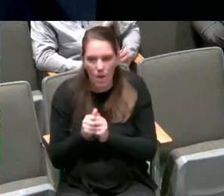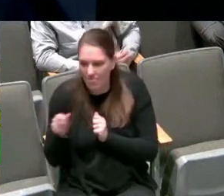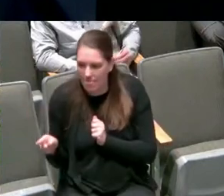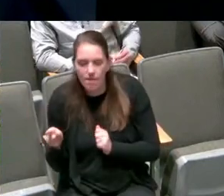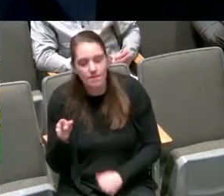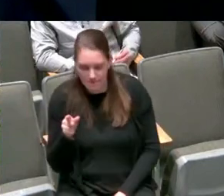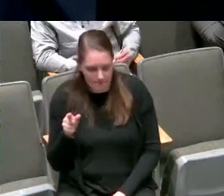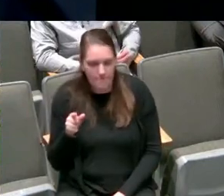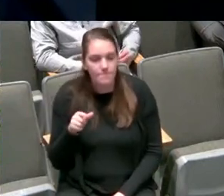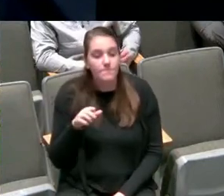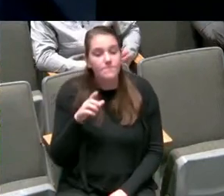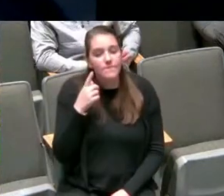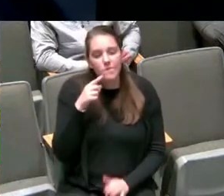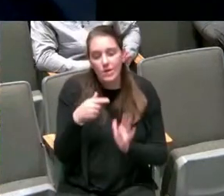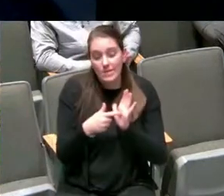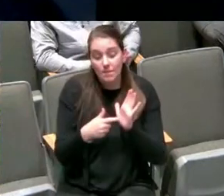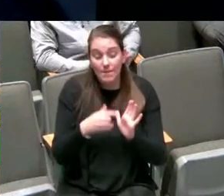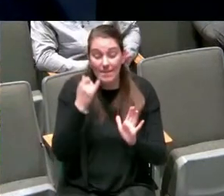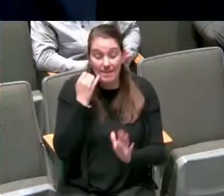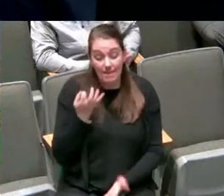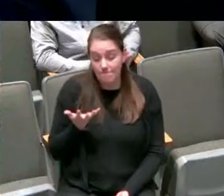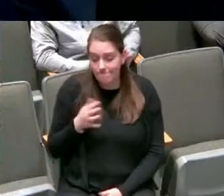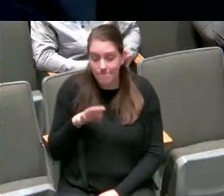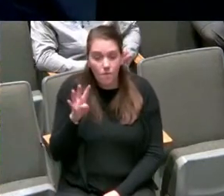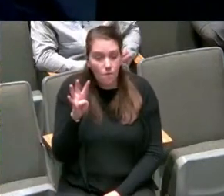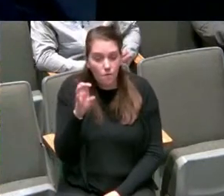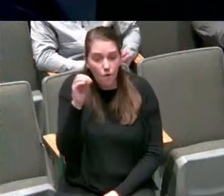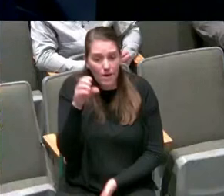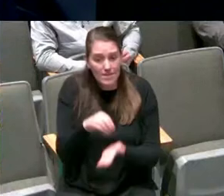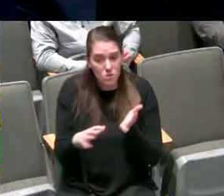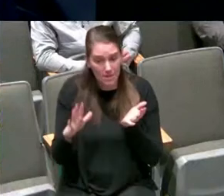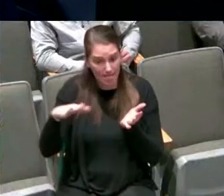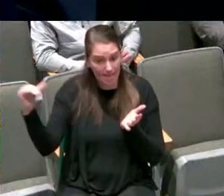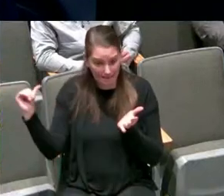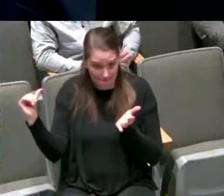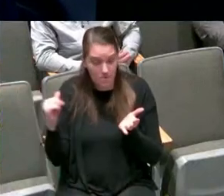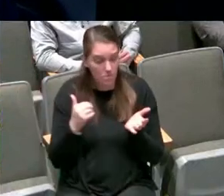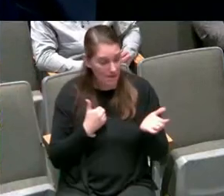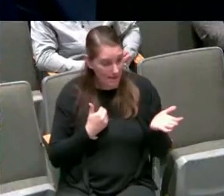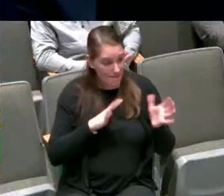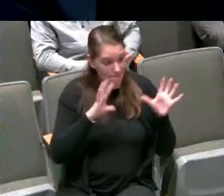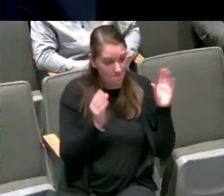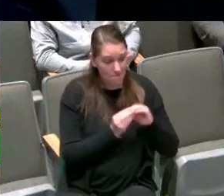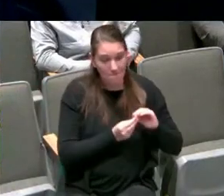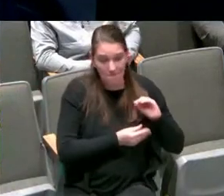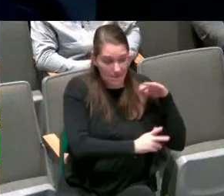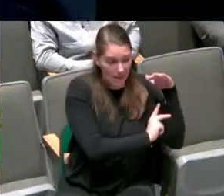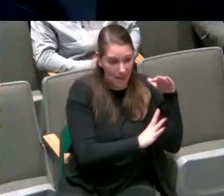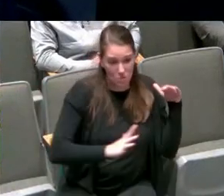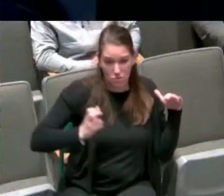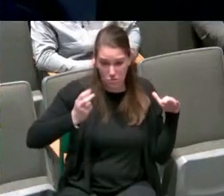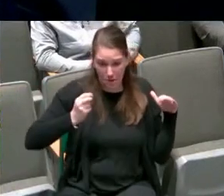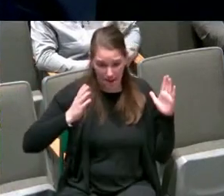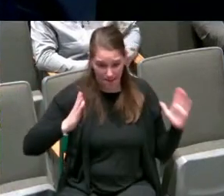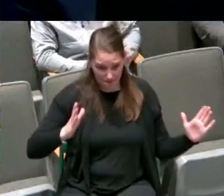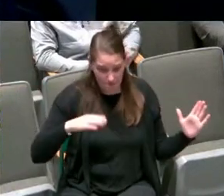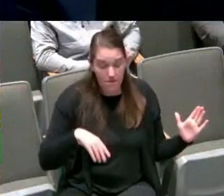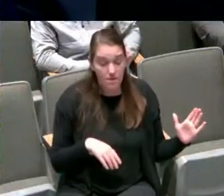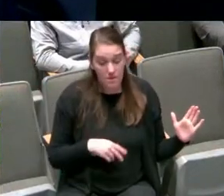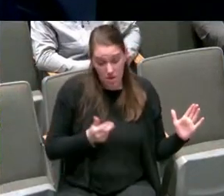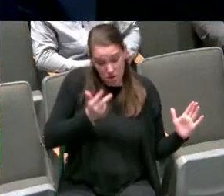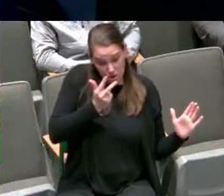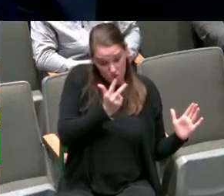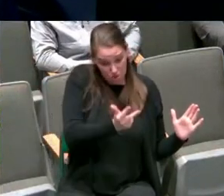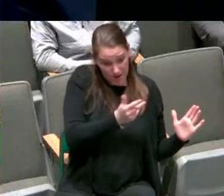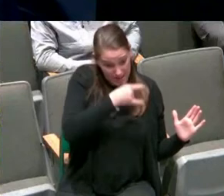so for example if 40 students were to leave and we have 13 grade levels K to 12 and three kids left